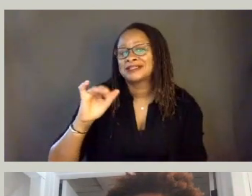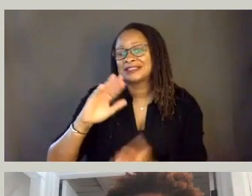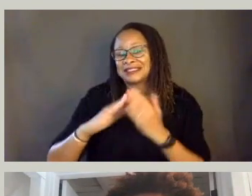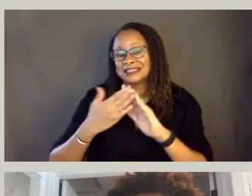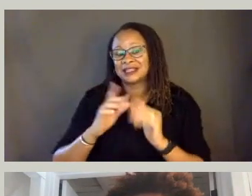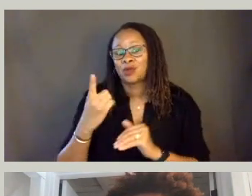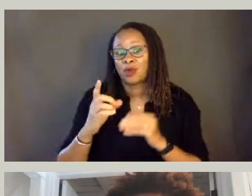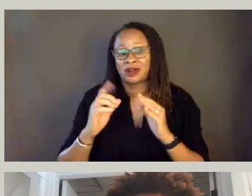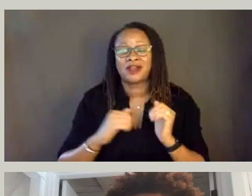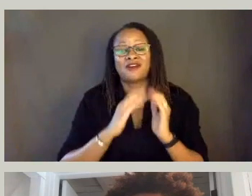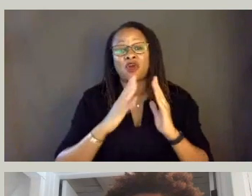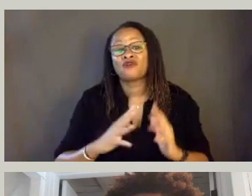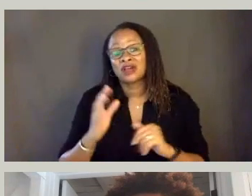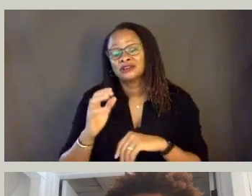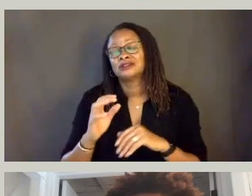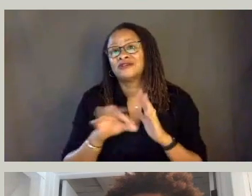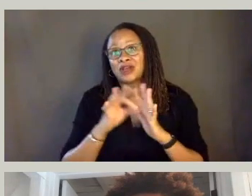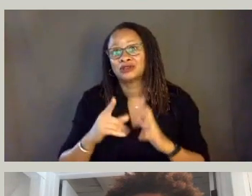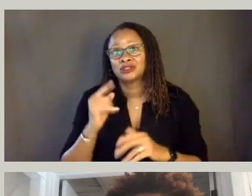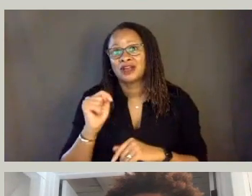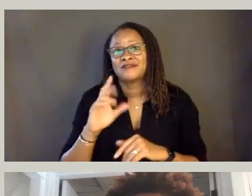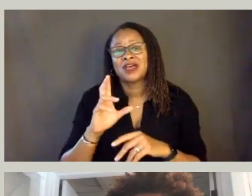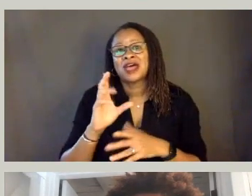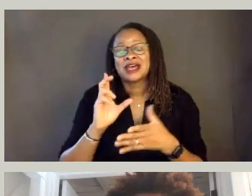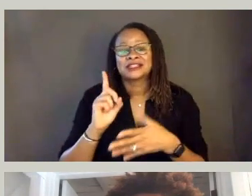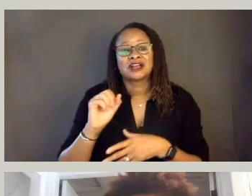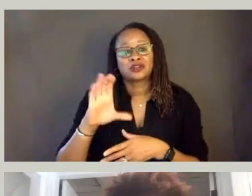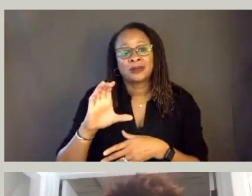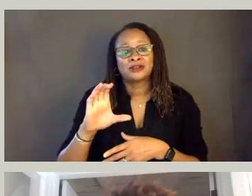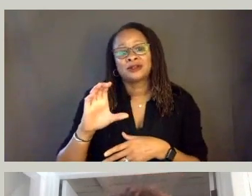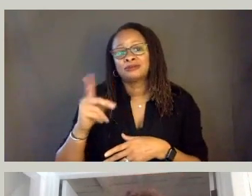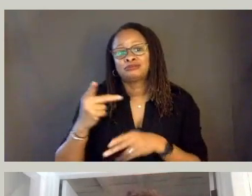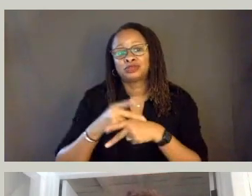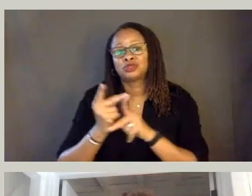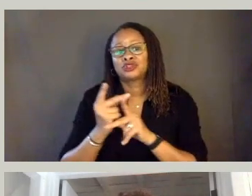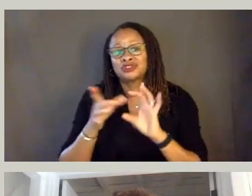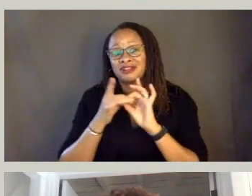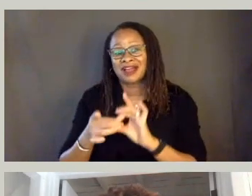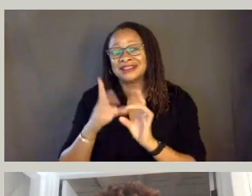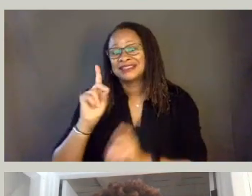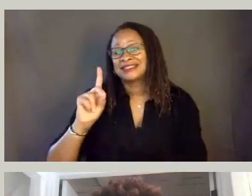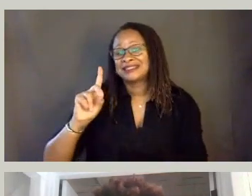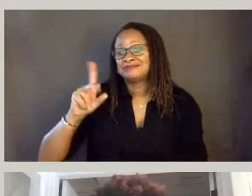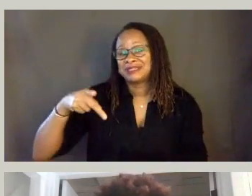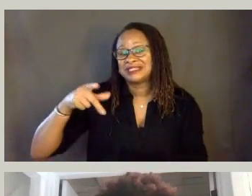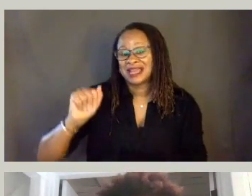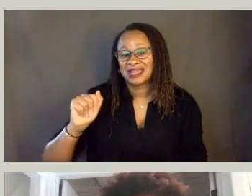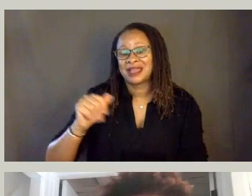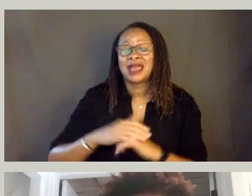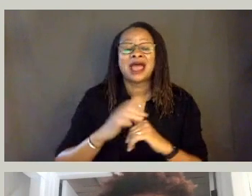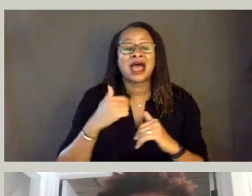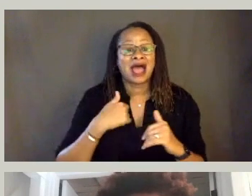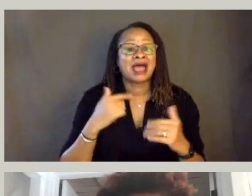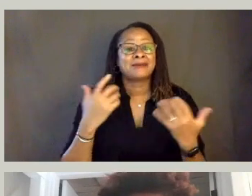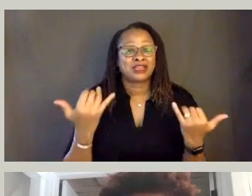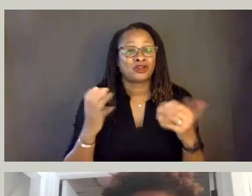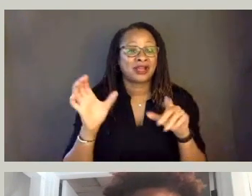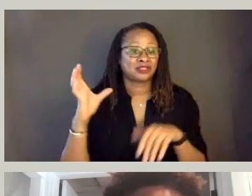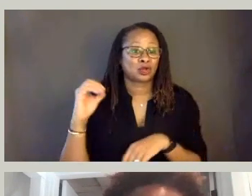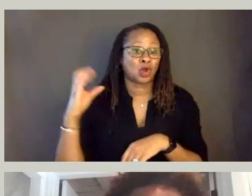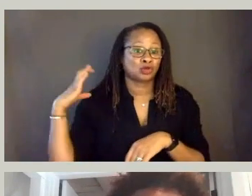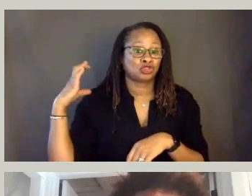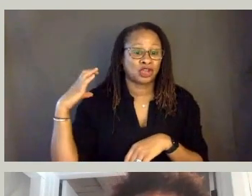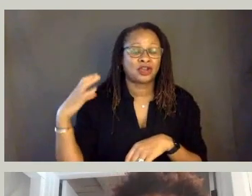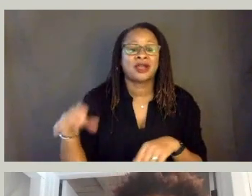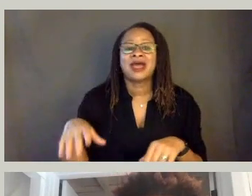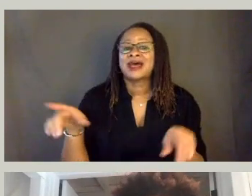one of the co-founders of the Documentary Producers Alliance, also known as the DPA. And here in my capacity as co-chair of the DPA committee that recently